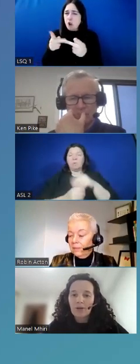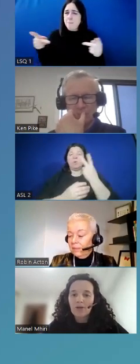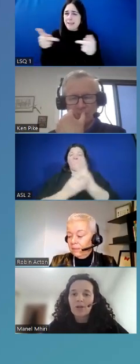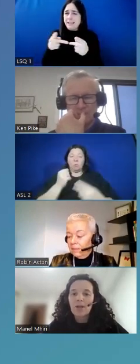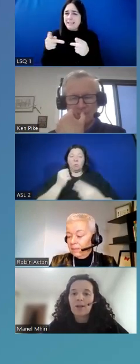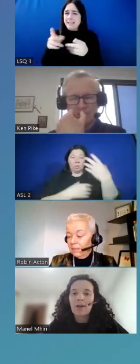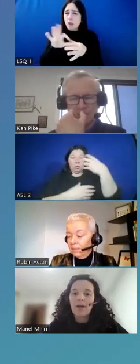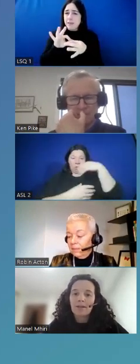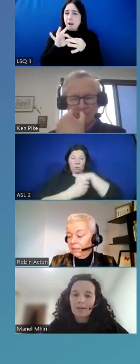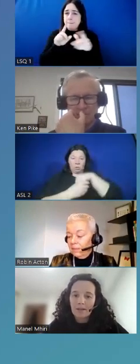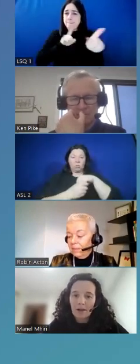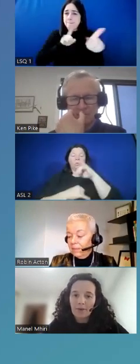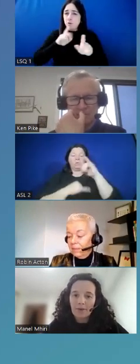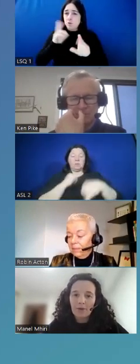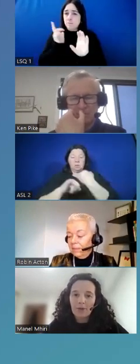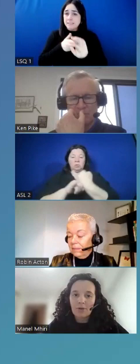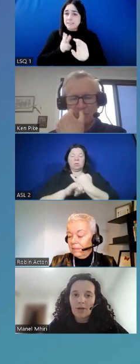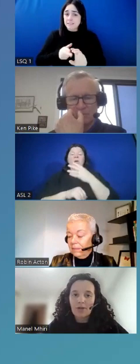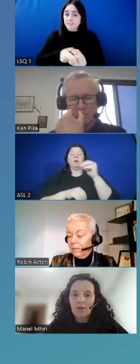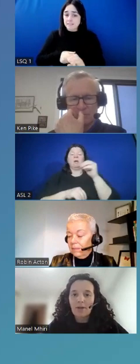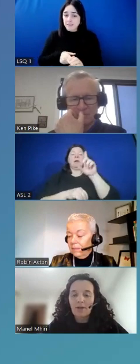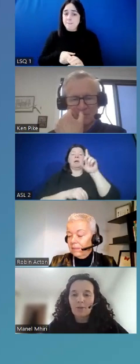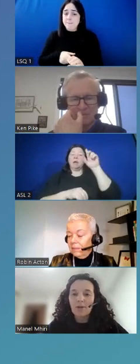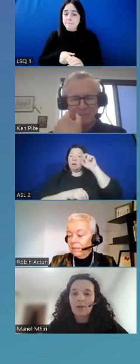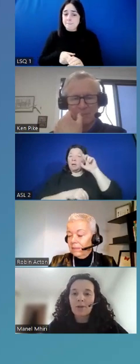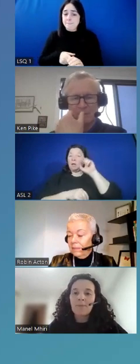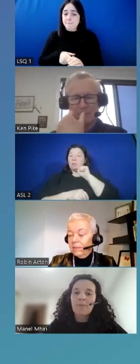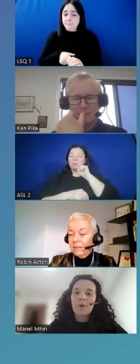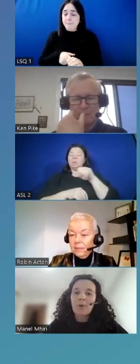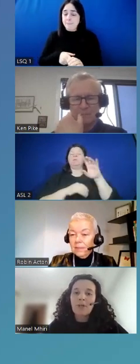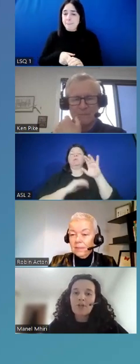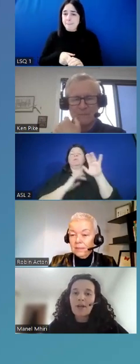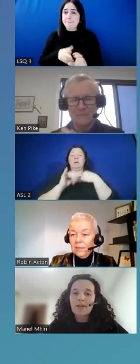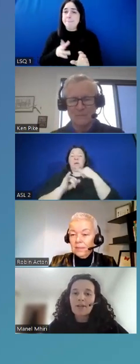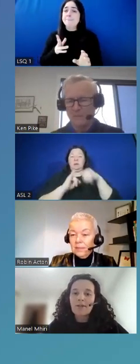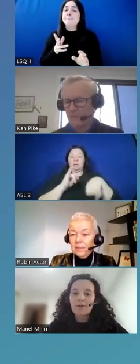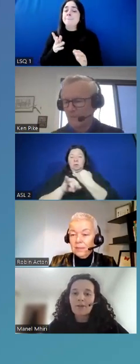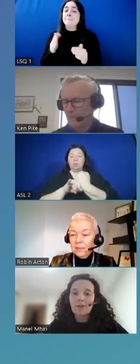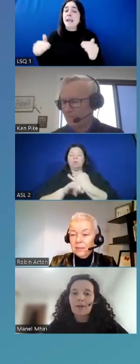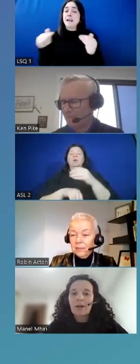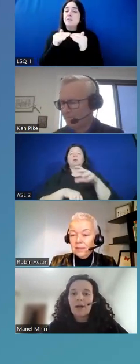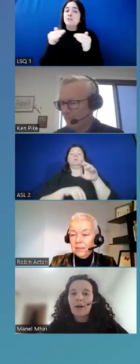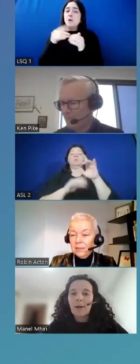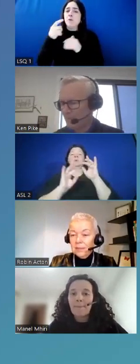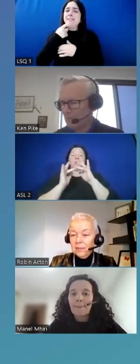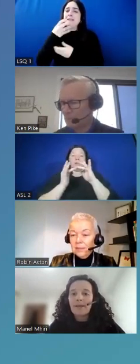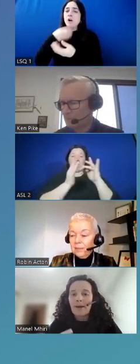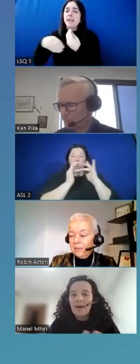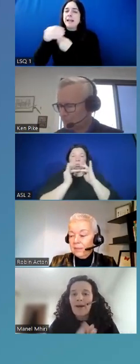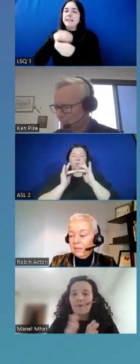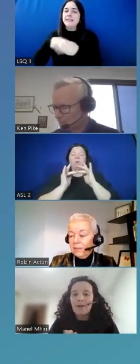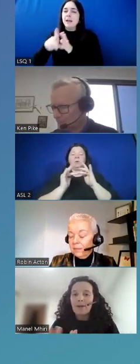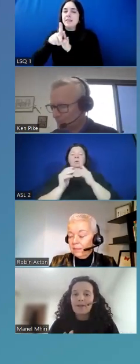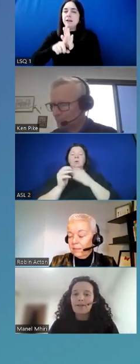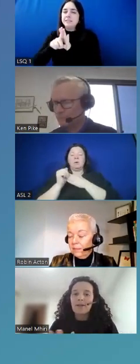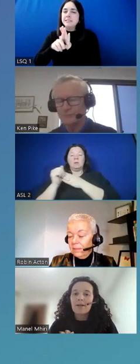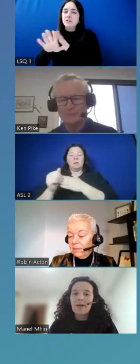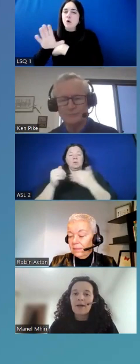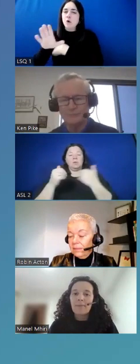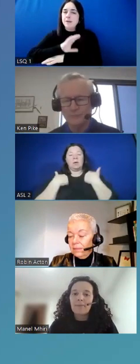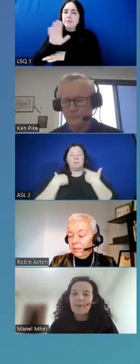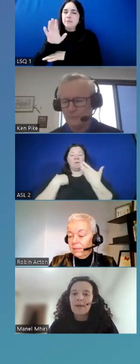Inclusion International and Down Syndrome International Network, which led to having